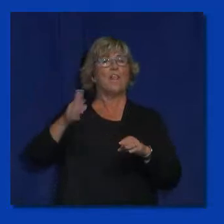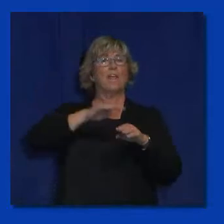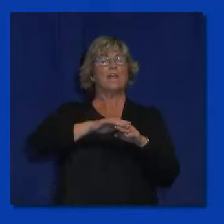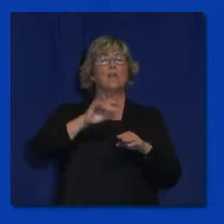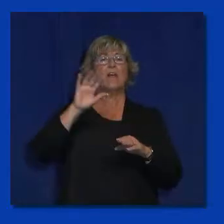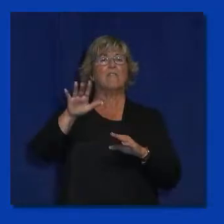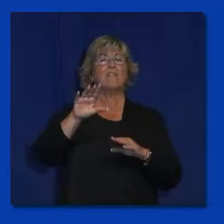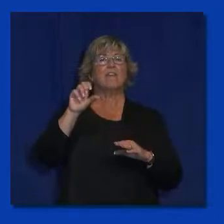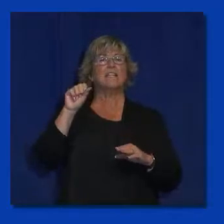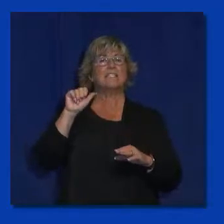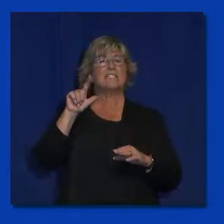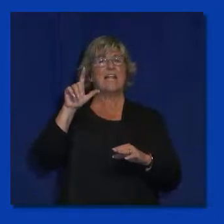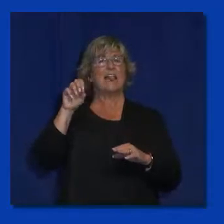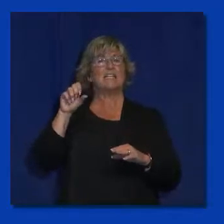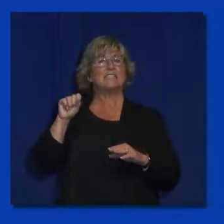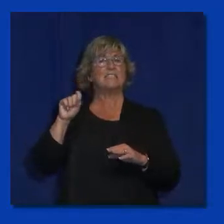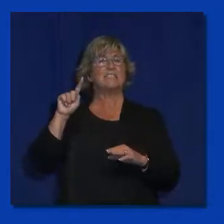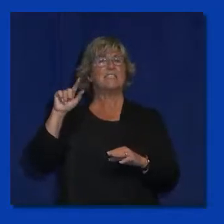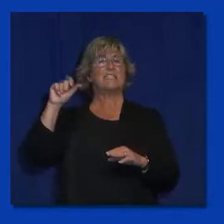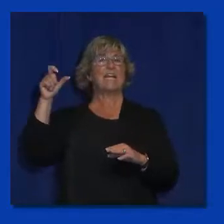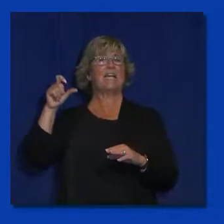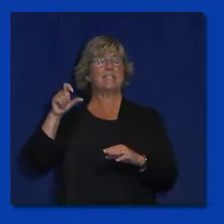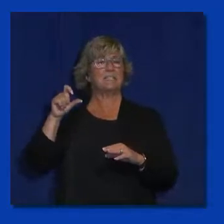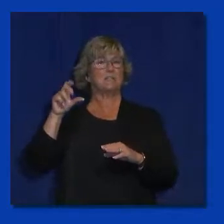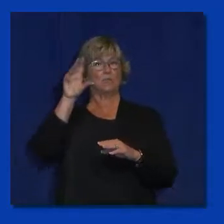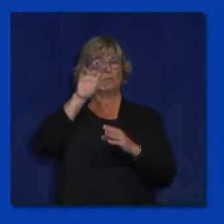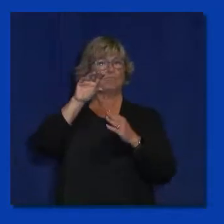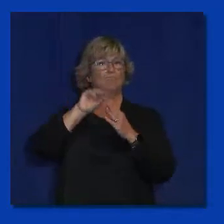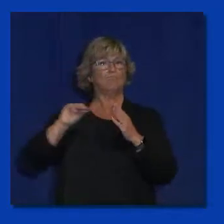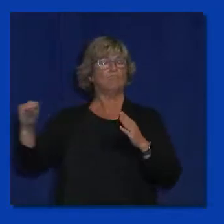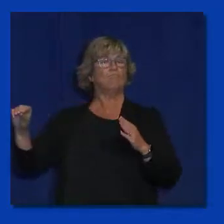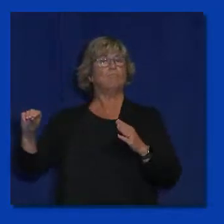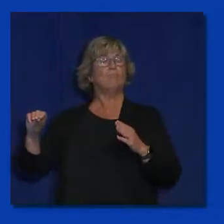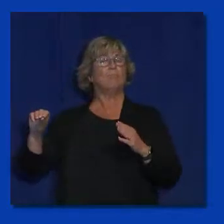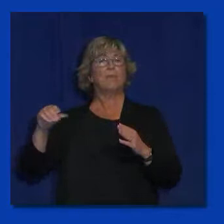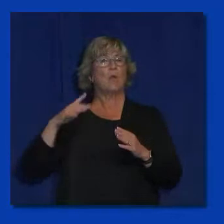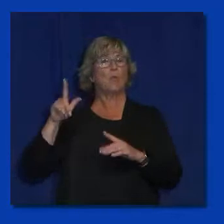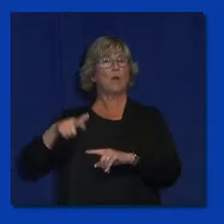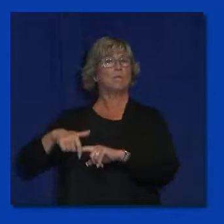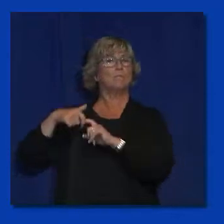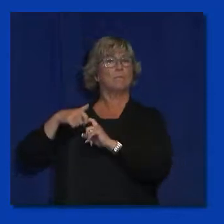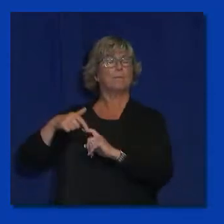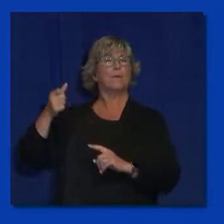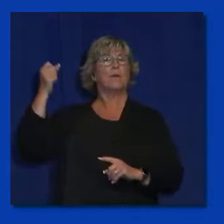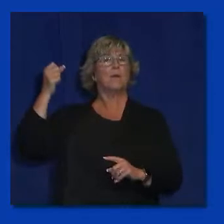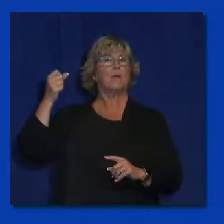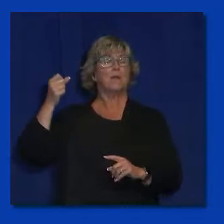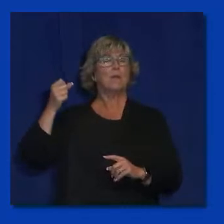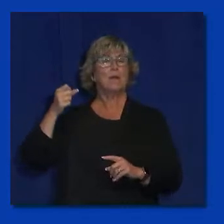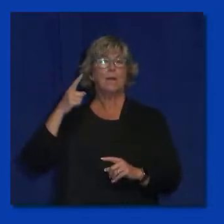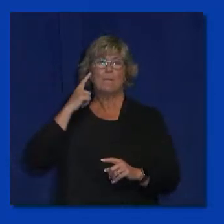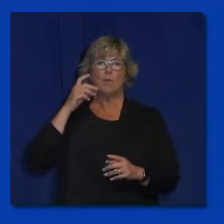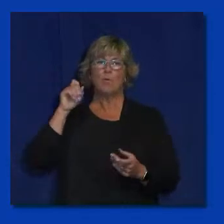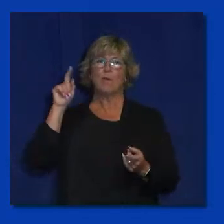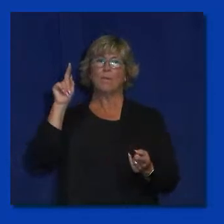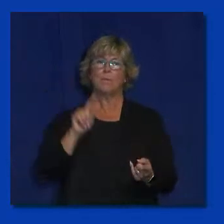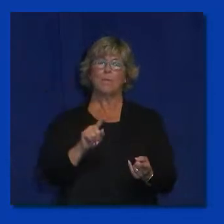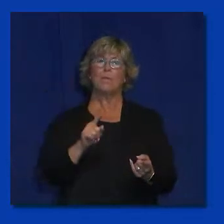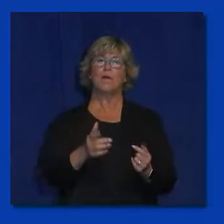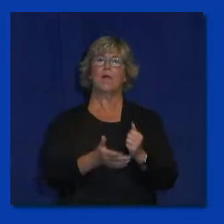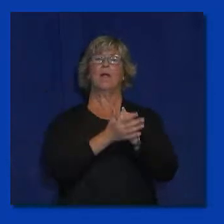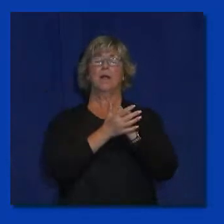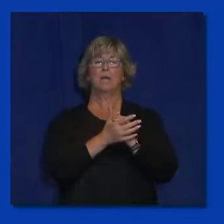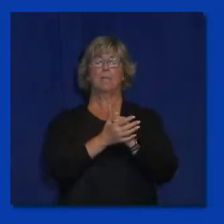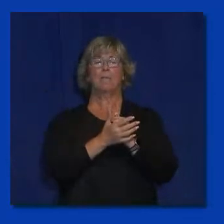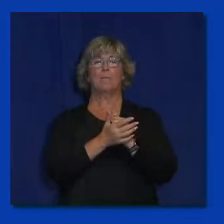in that sales tax, or rather pause the sales tax portion that comes to the general fund to address the increased burdens on many of them.